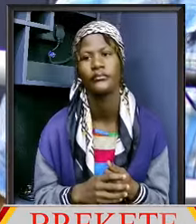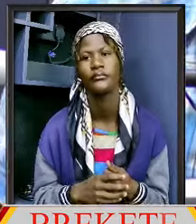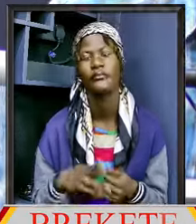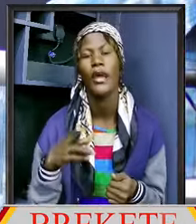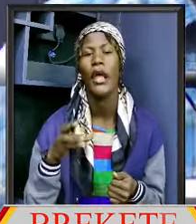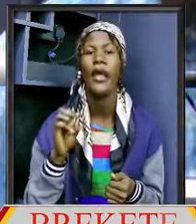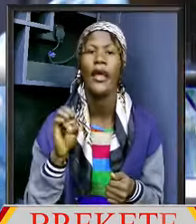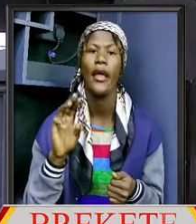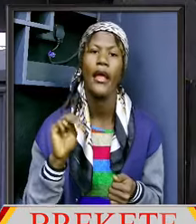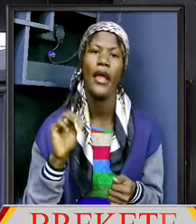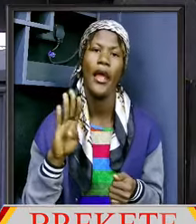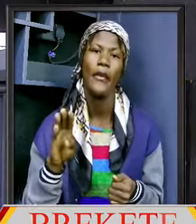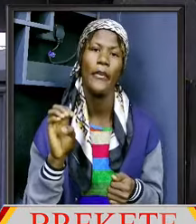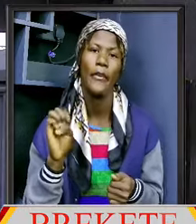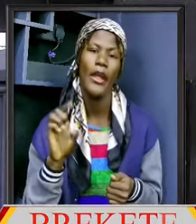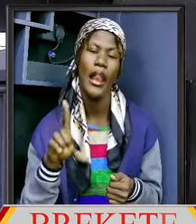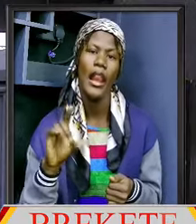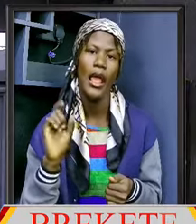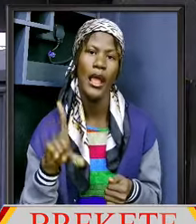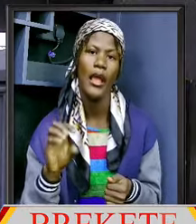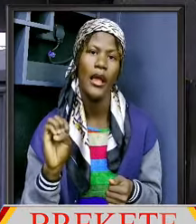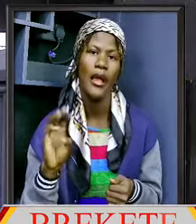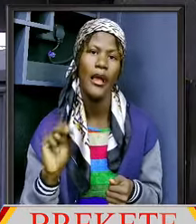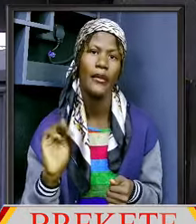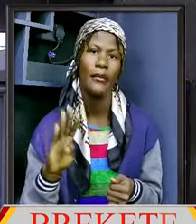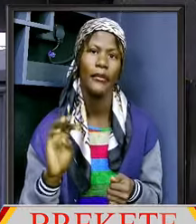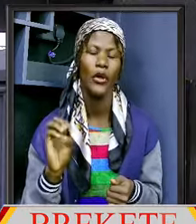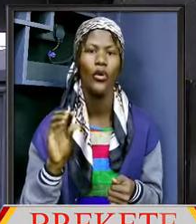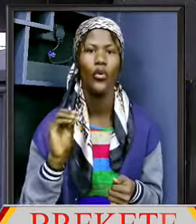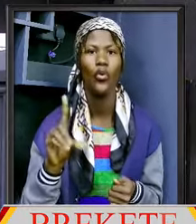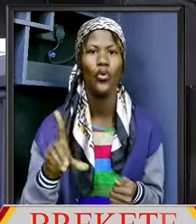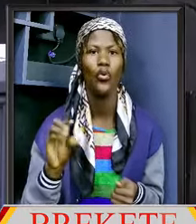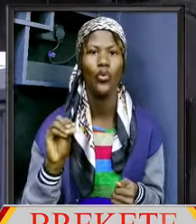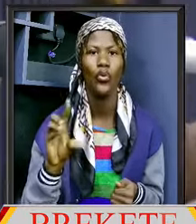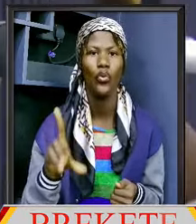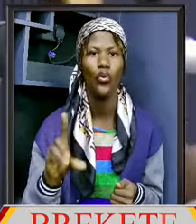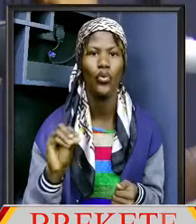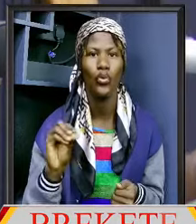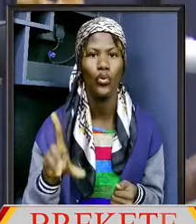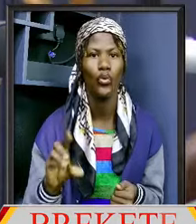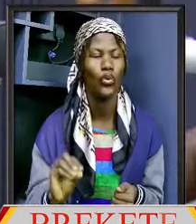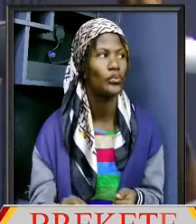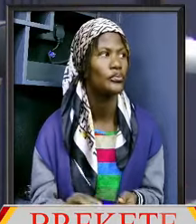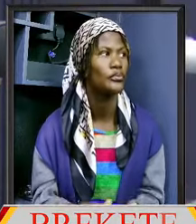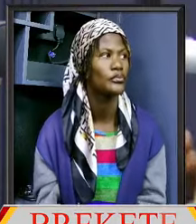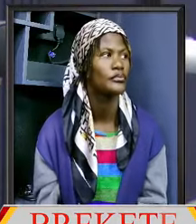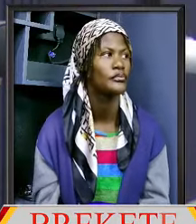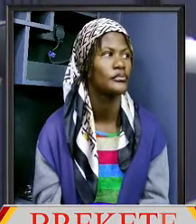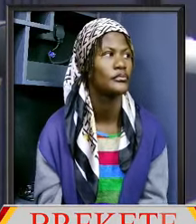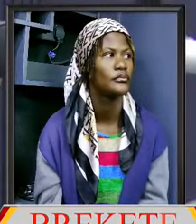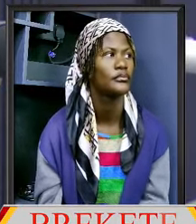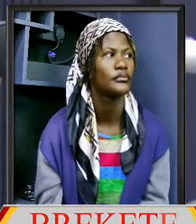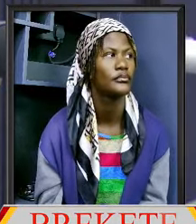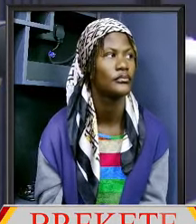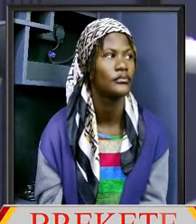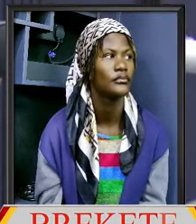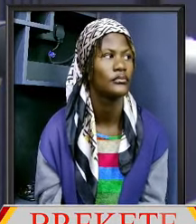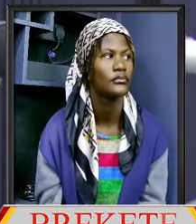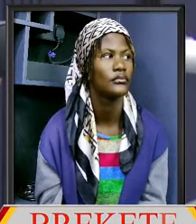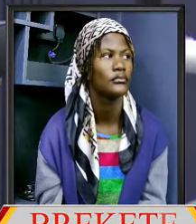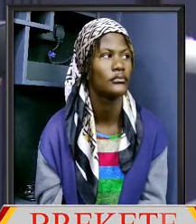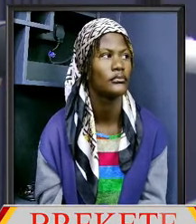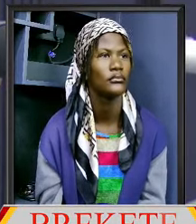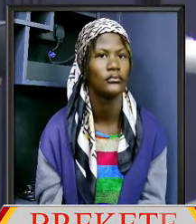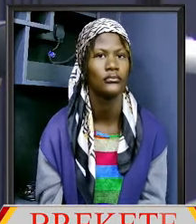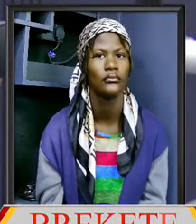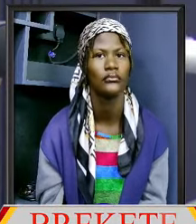Hembe lembe. Oh lo lo lo. Okay, hold on there. He said hembe lembe, una no respond. Una